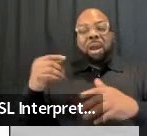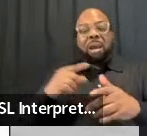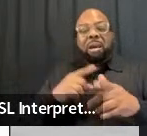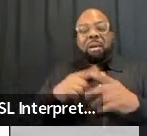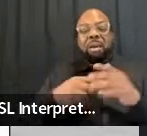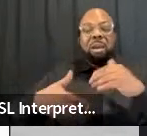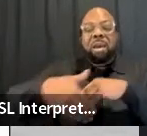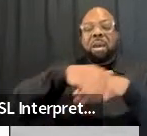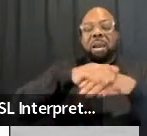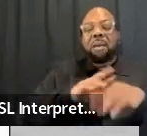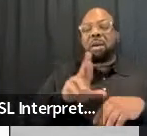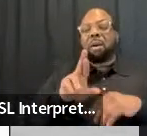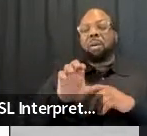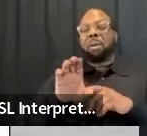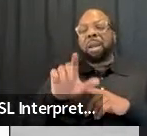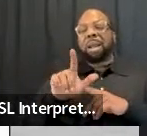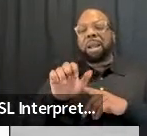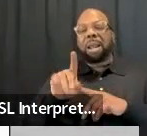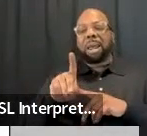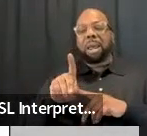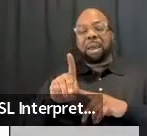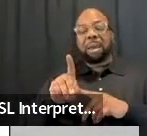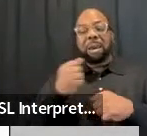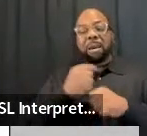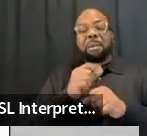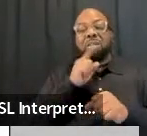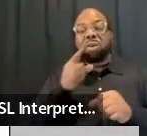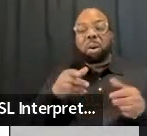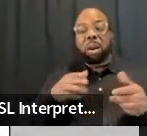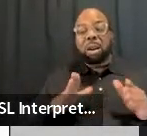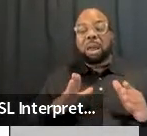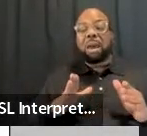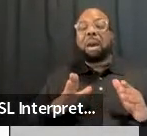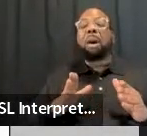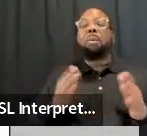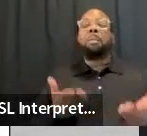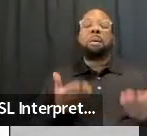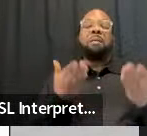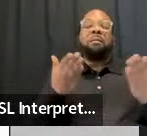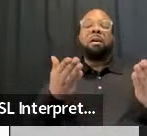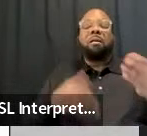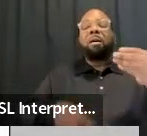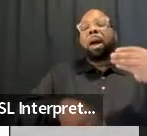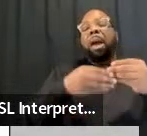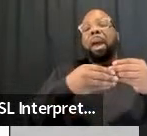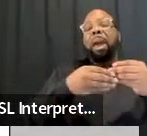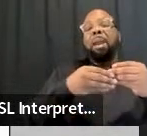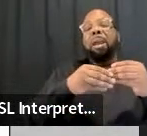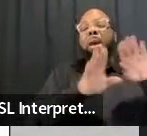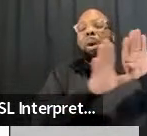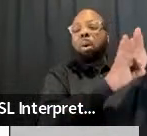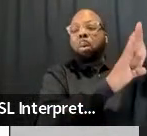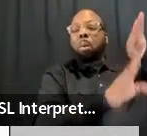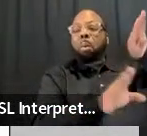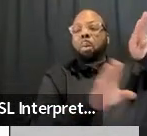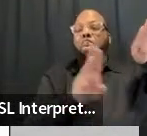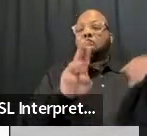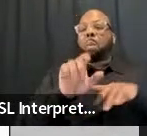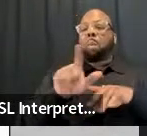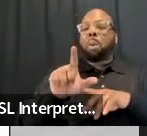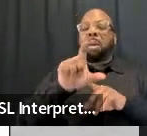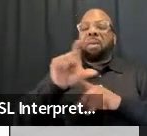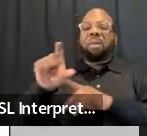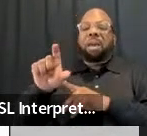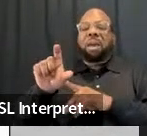that recladding is allowed, we're proposing to create a new allowance for additional wall thickness, provided that that new wall complies with